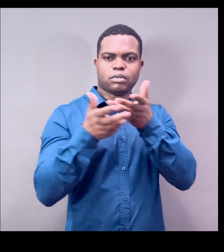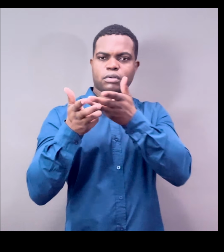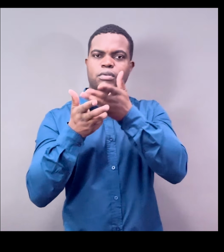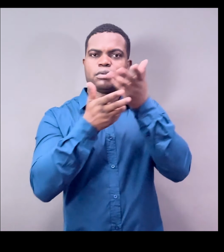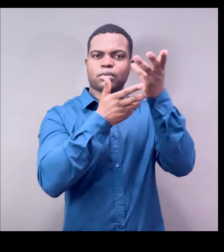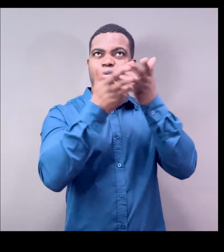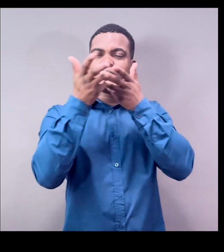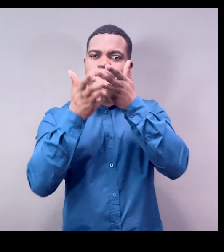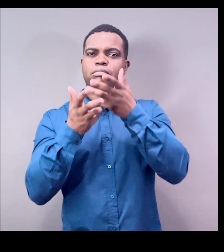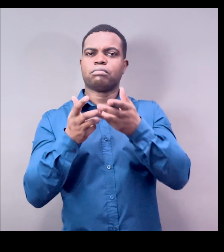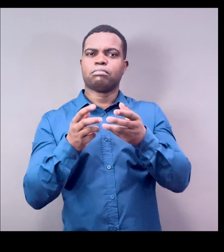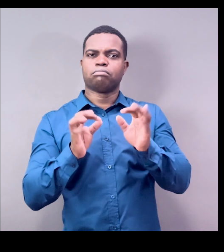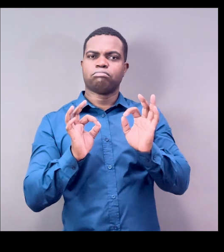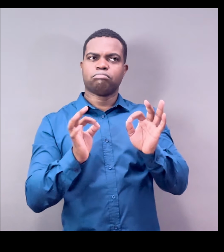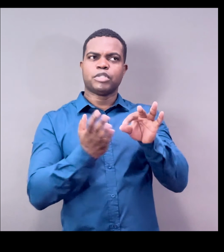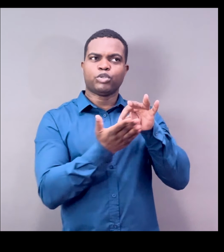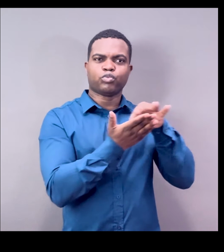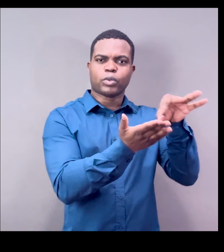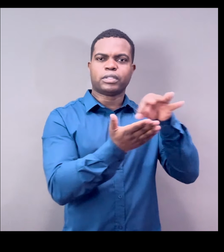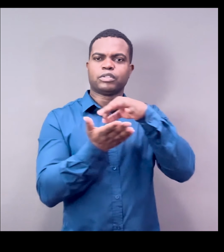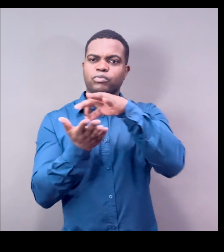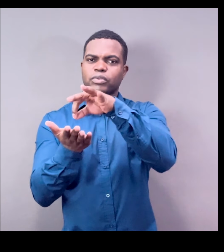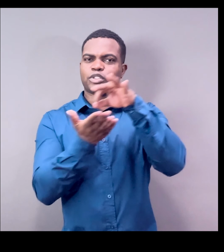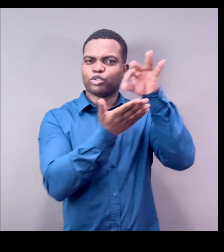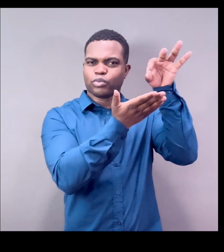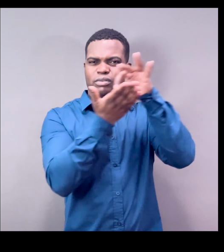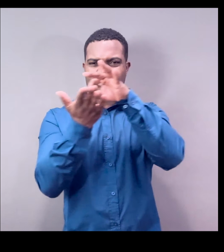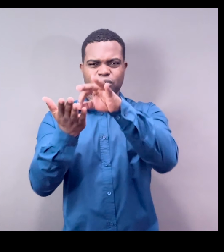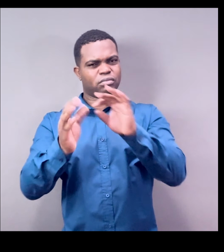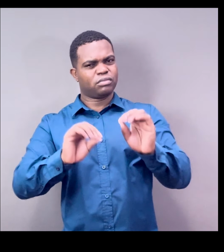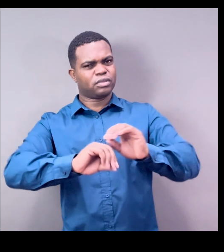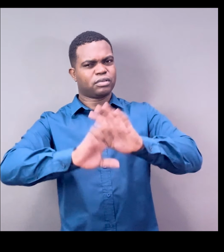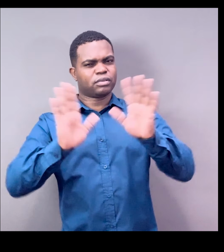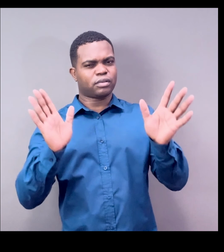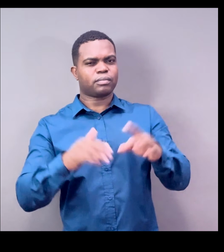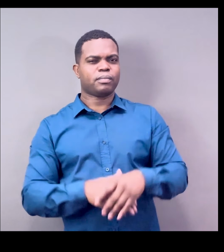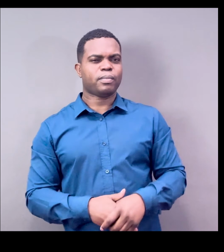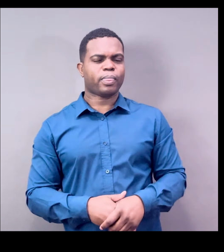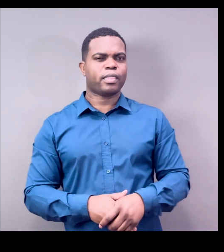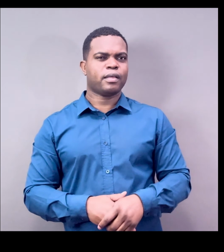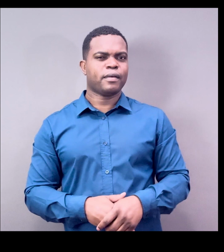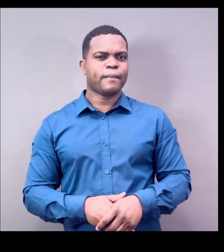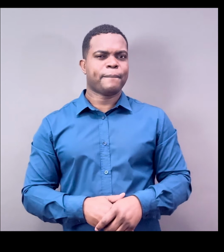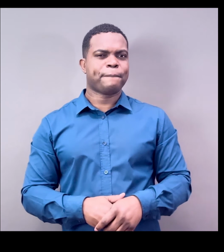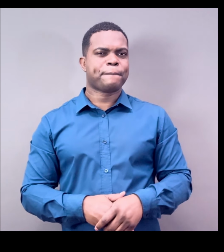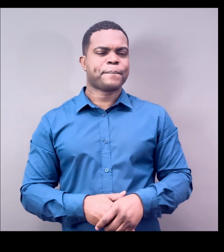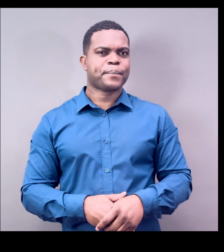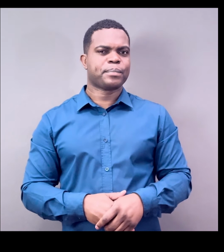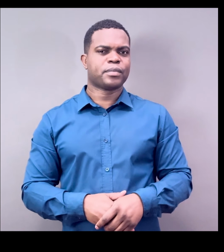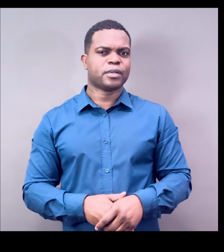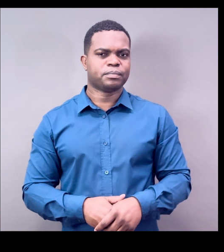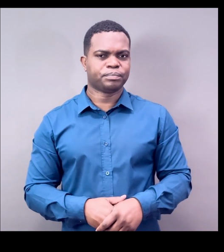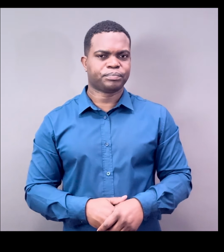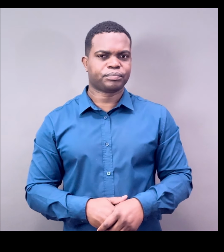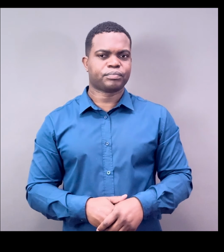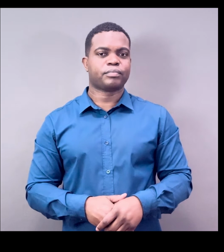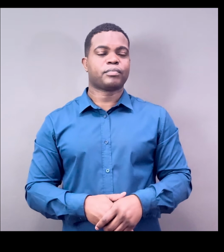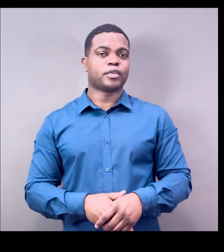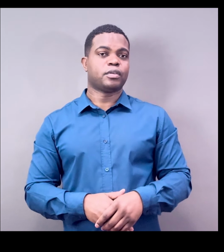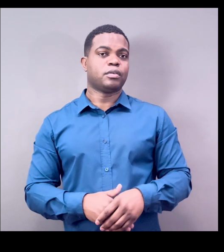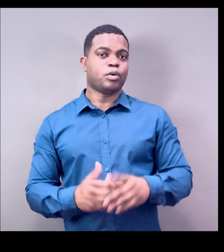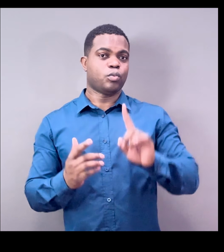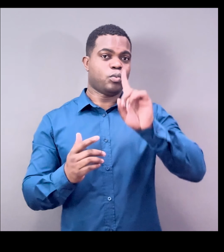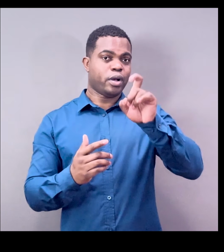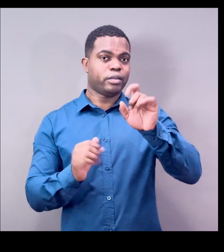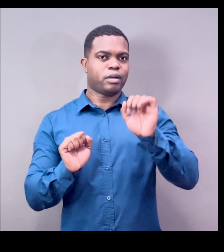strategies on. Also, it will help you devise different engagement strategies because you now